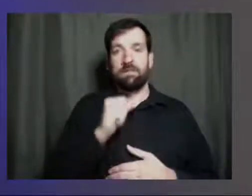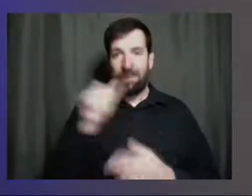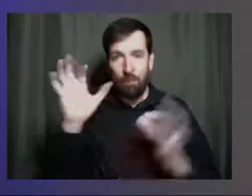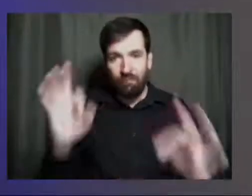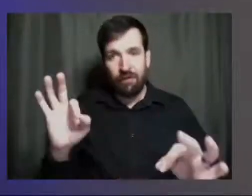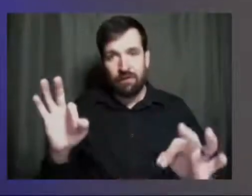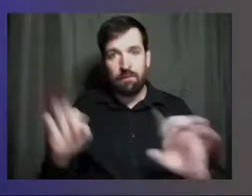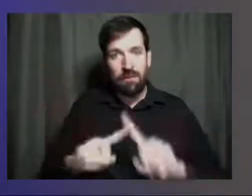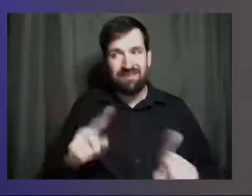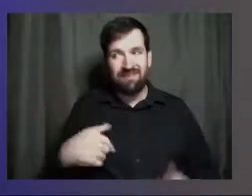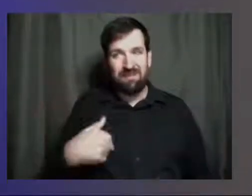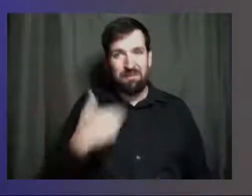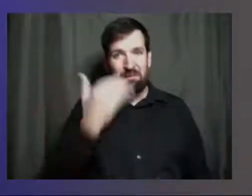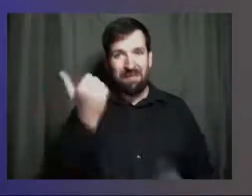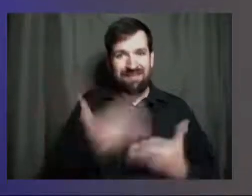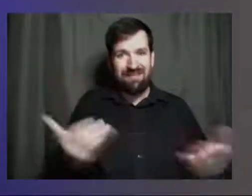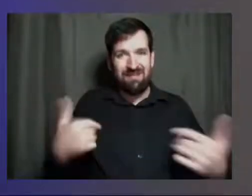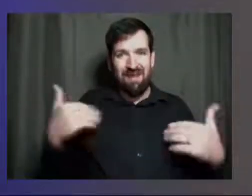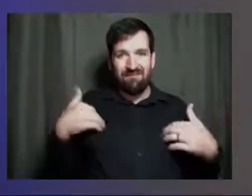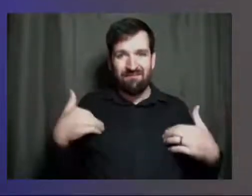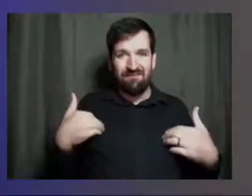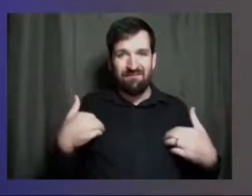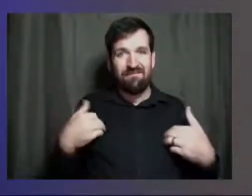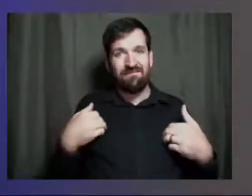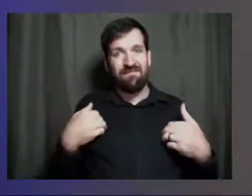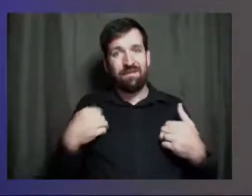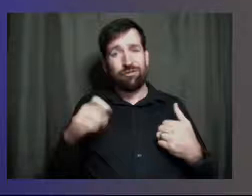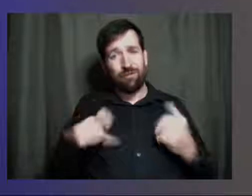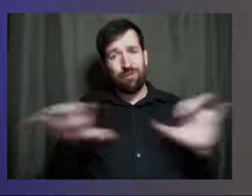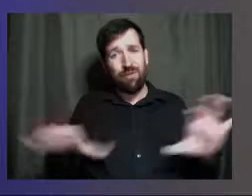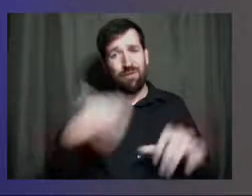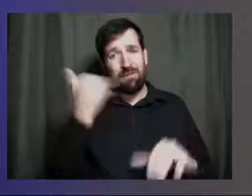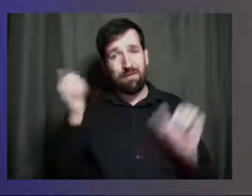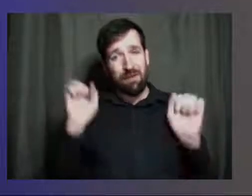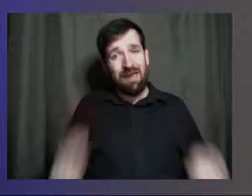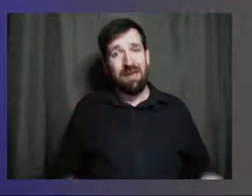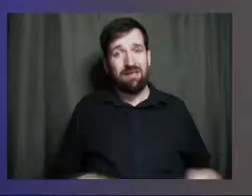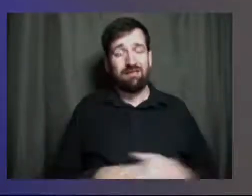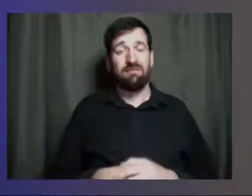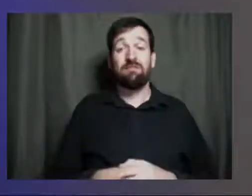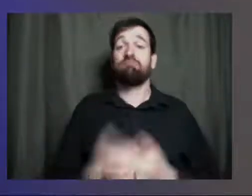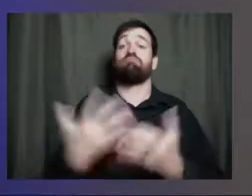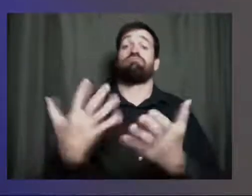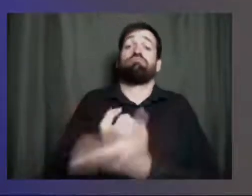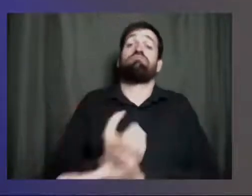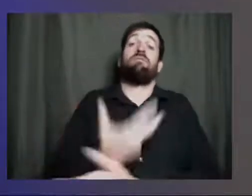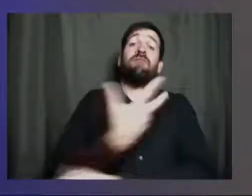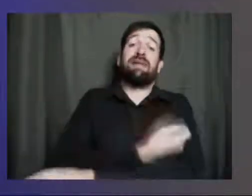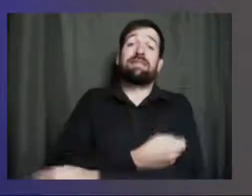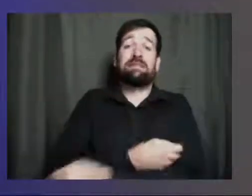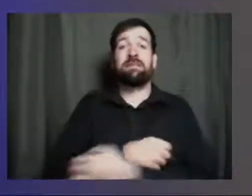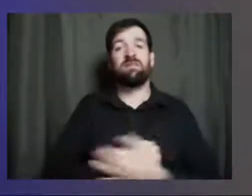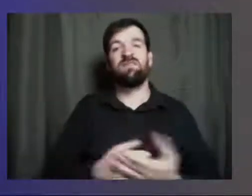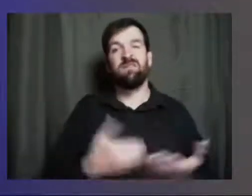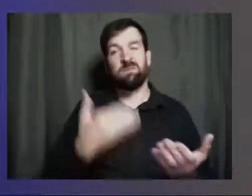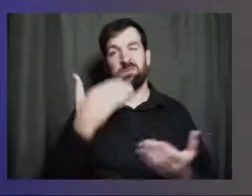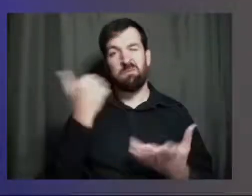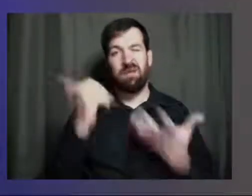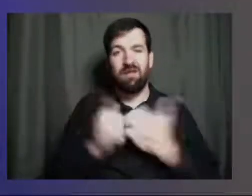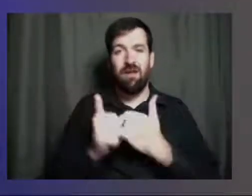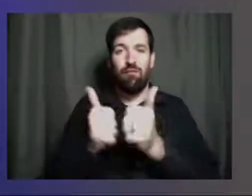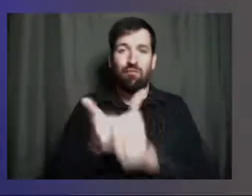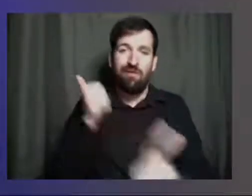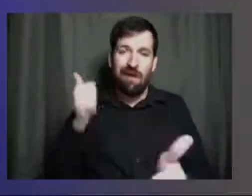thing we have, and that we should be doing the best we can. And getting the vaccine is the best way to prevent the disease and prevent death